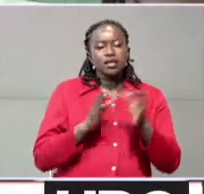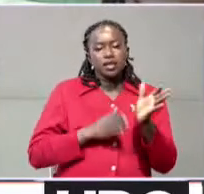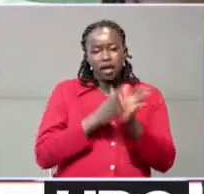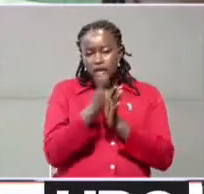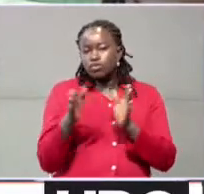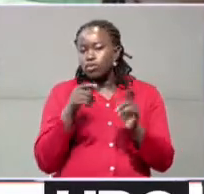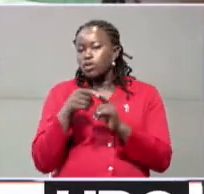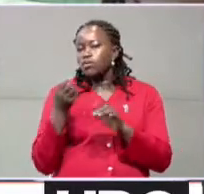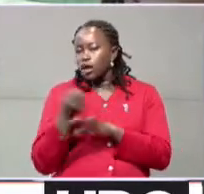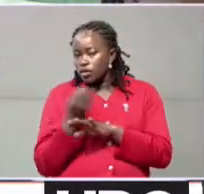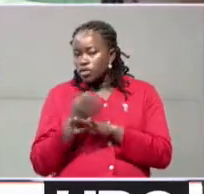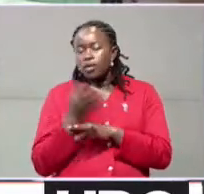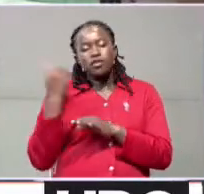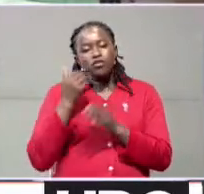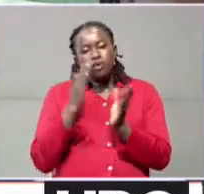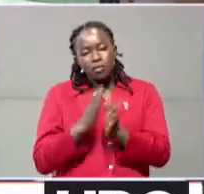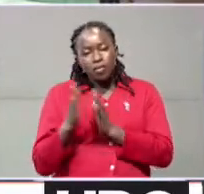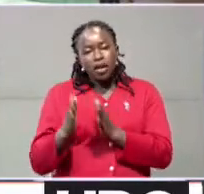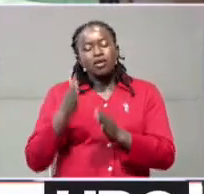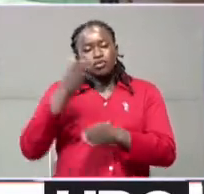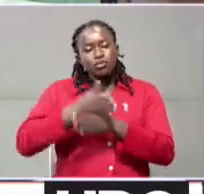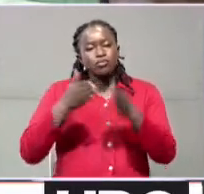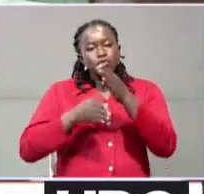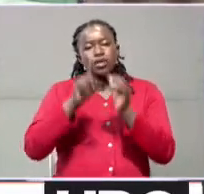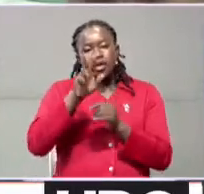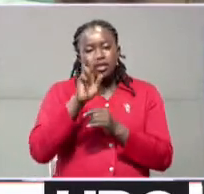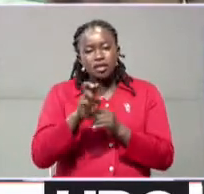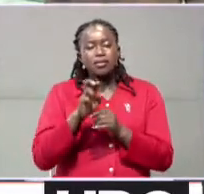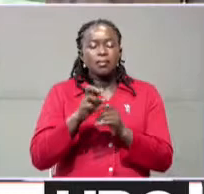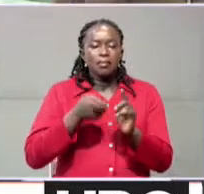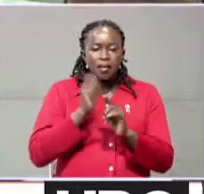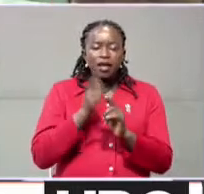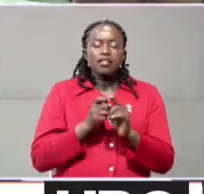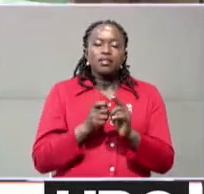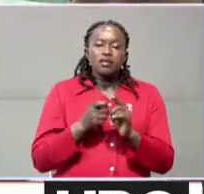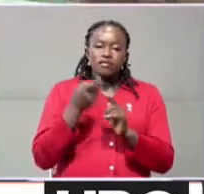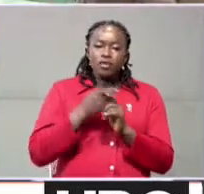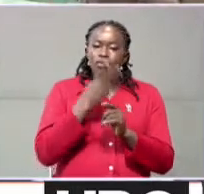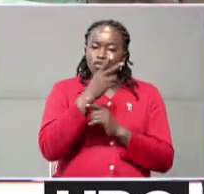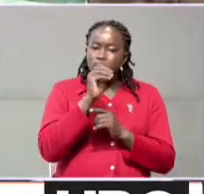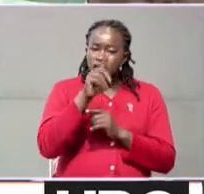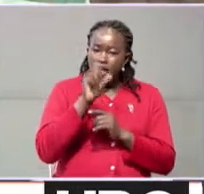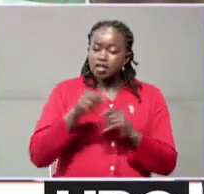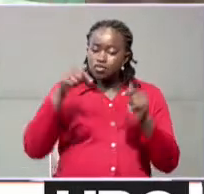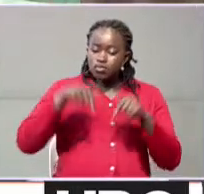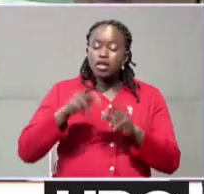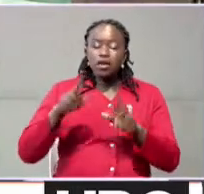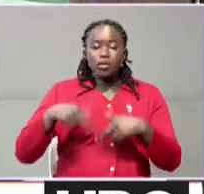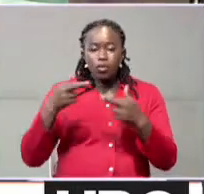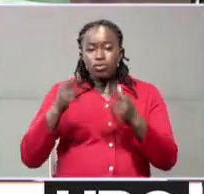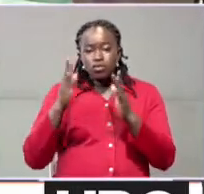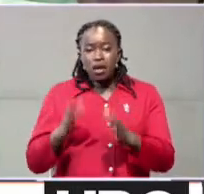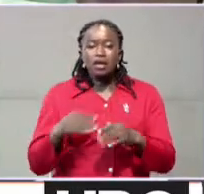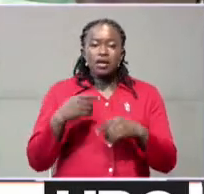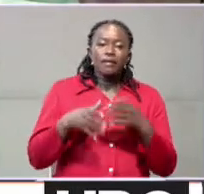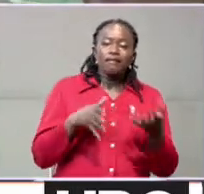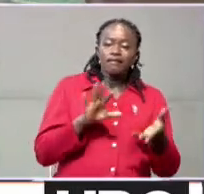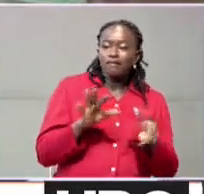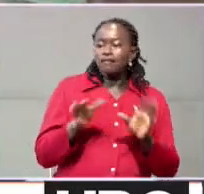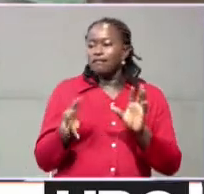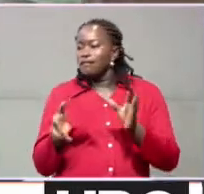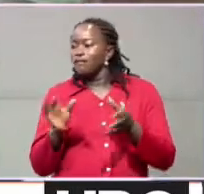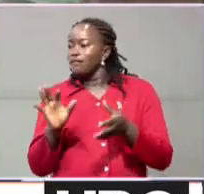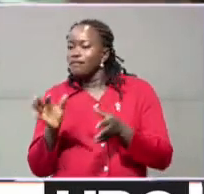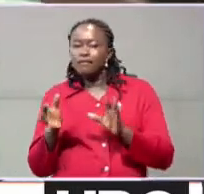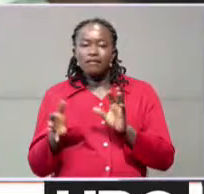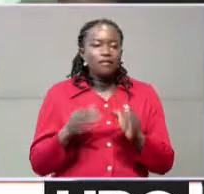which was supposed to be constructed for only 18 months since 2019 to date the contractor is directing with the work we don't